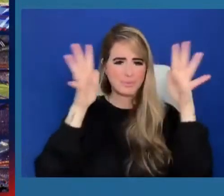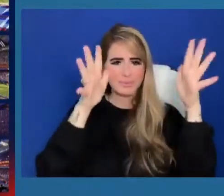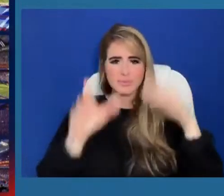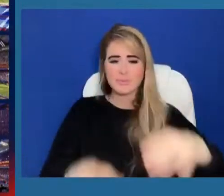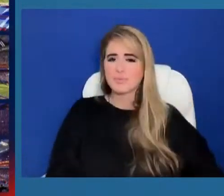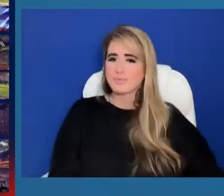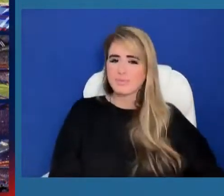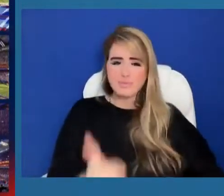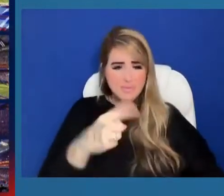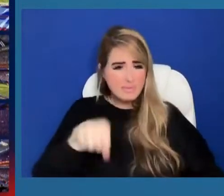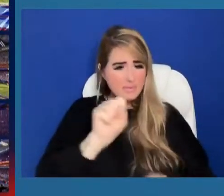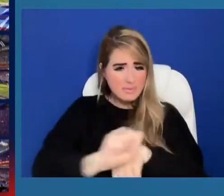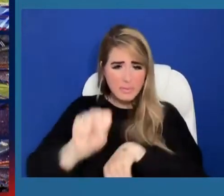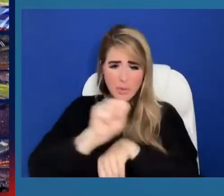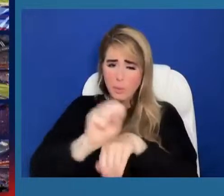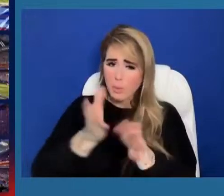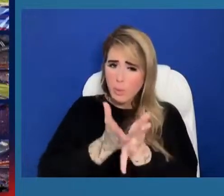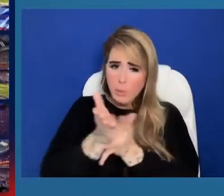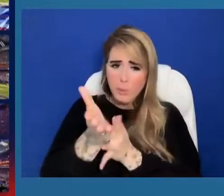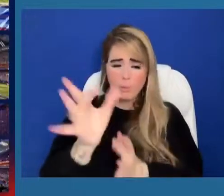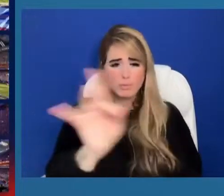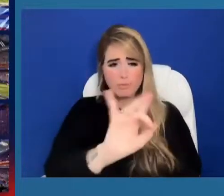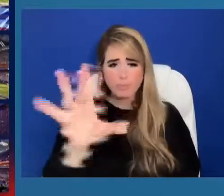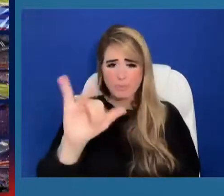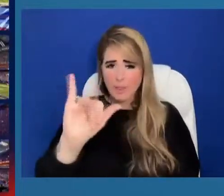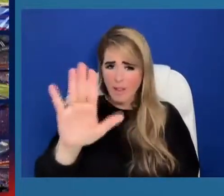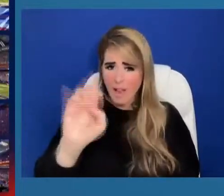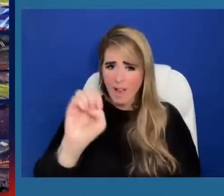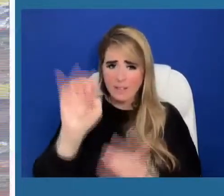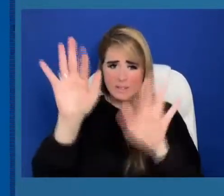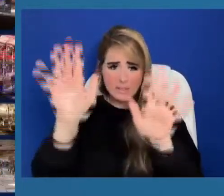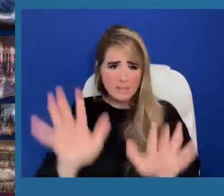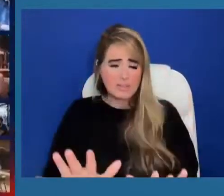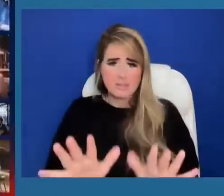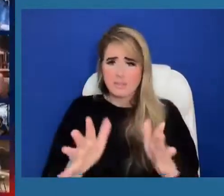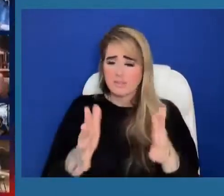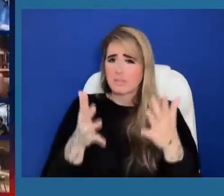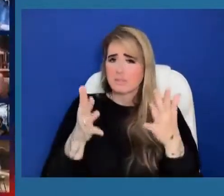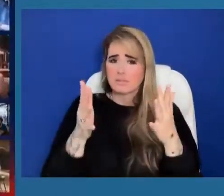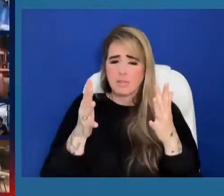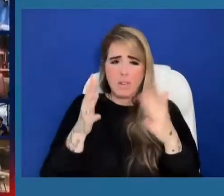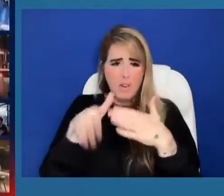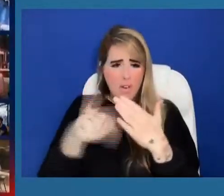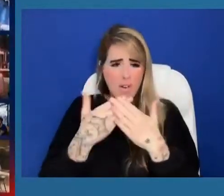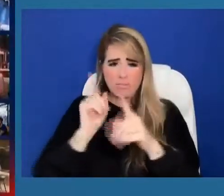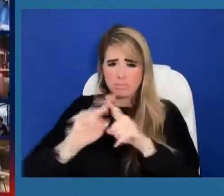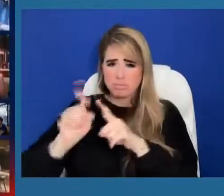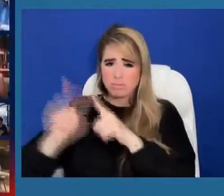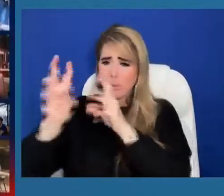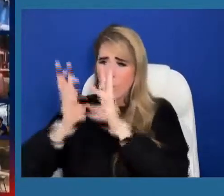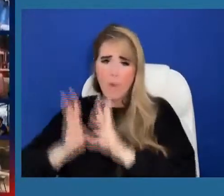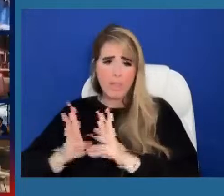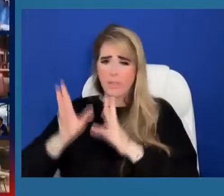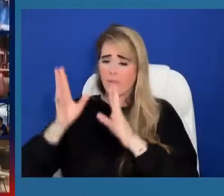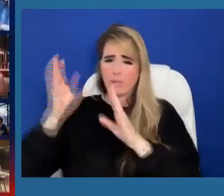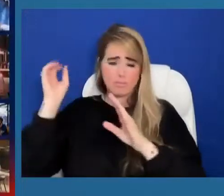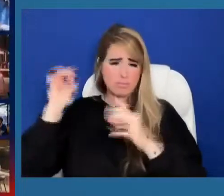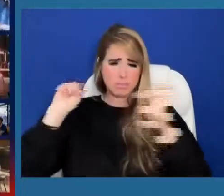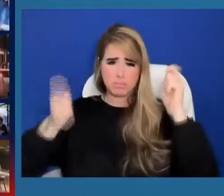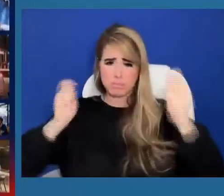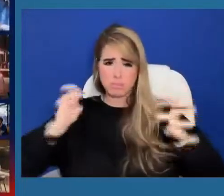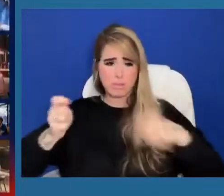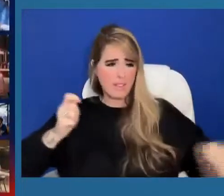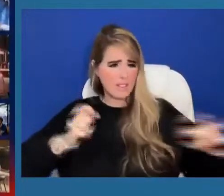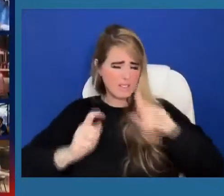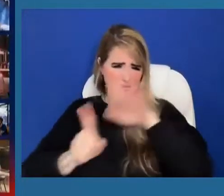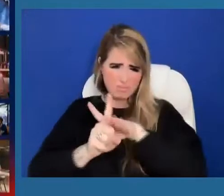They work through horrible ice storms and blizzards and floods and all the things that Mother Nature threw at you, and you kept showing up day